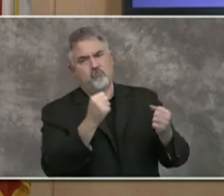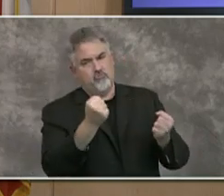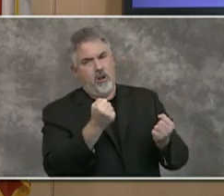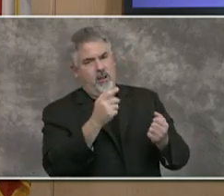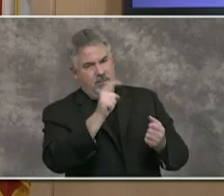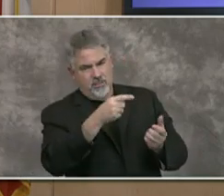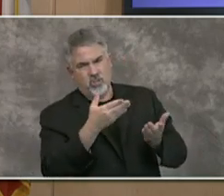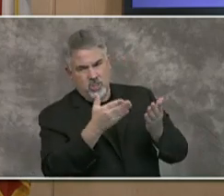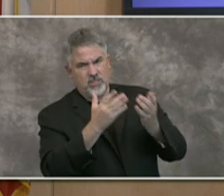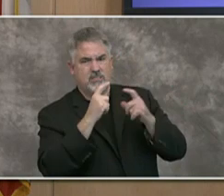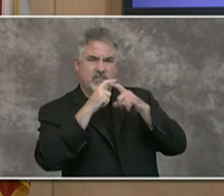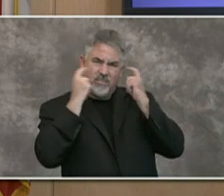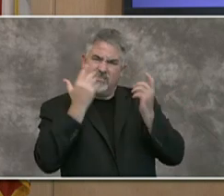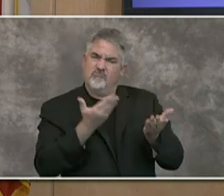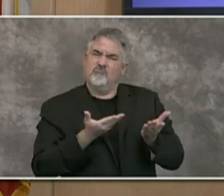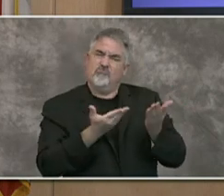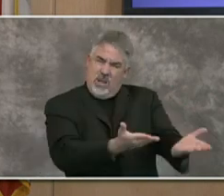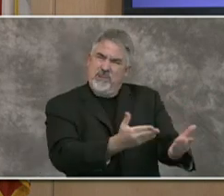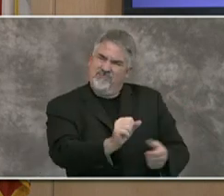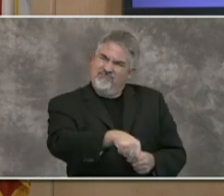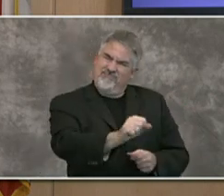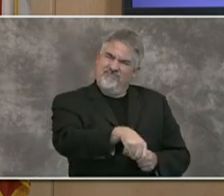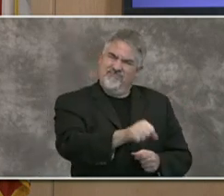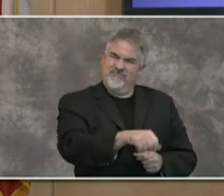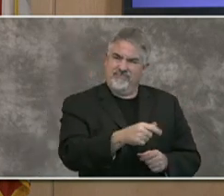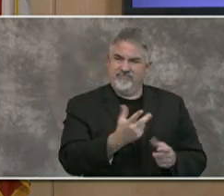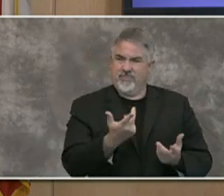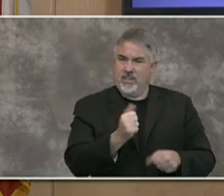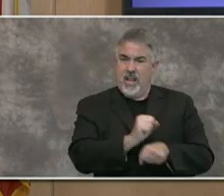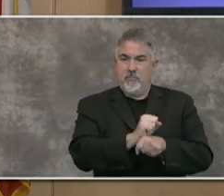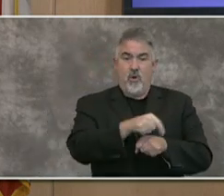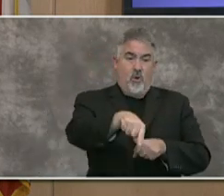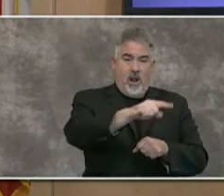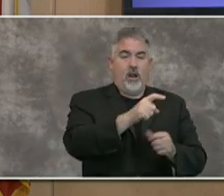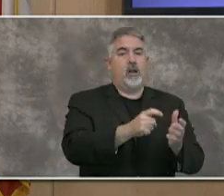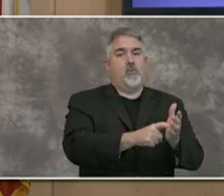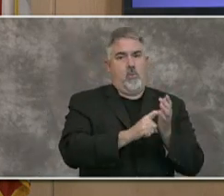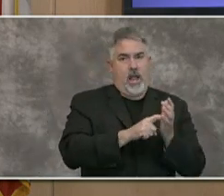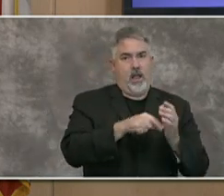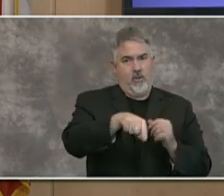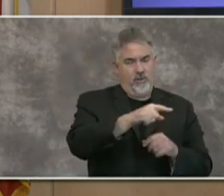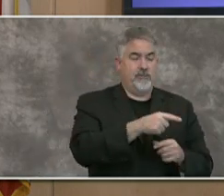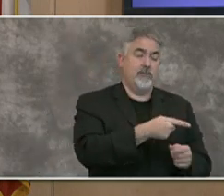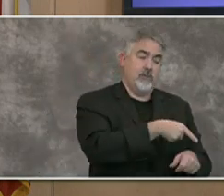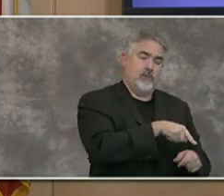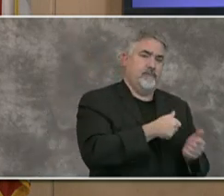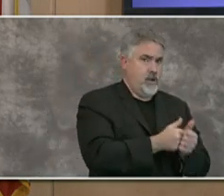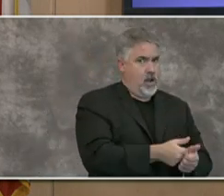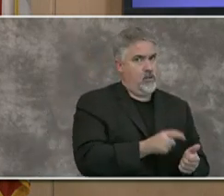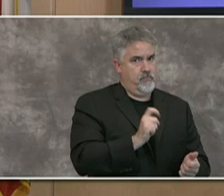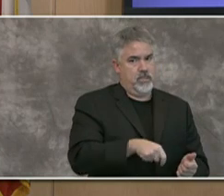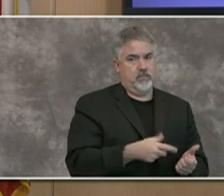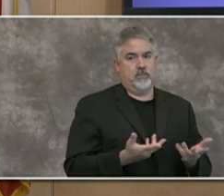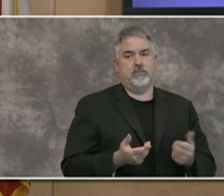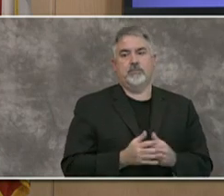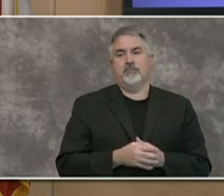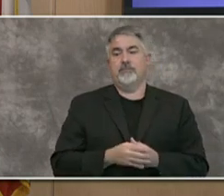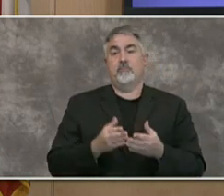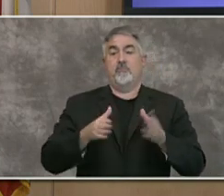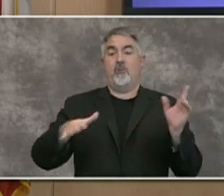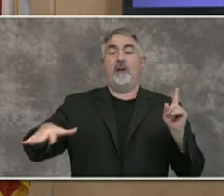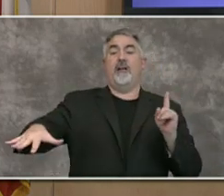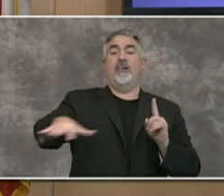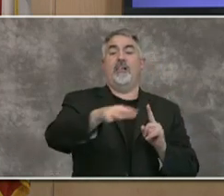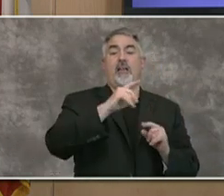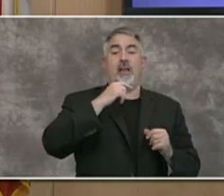it's for a face covering for the employees. It's required for the employees of those establishments only. But there is a broader health order of a